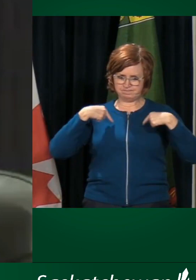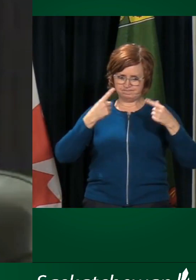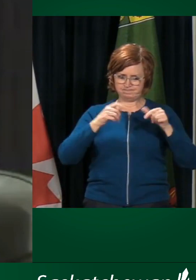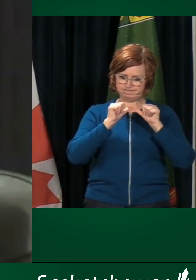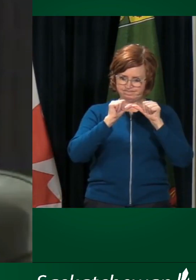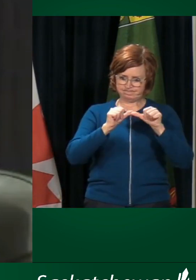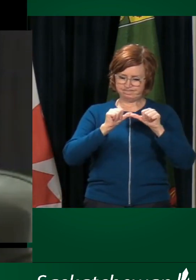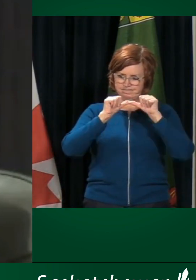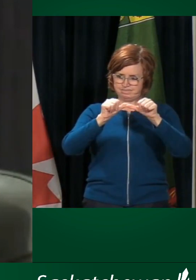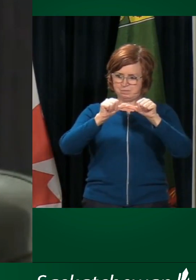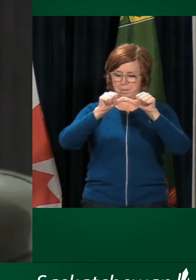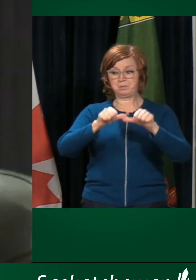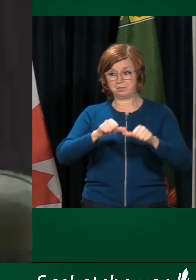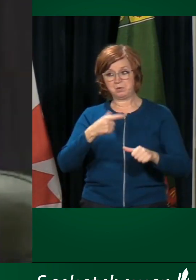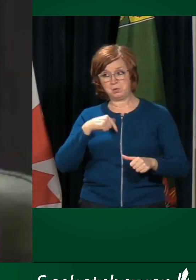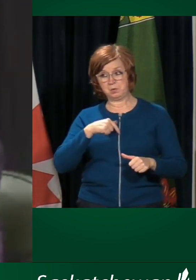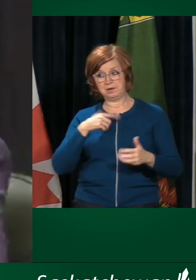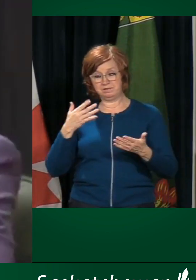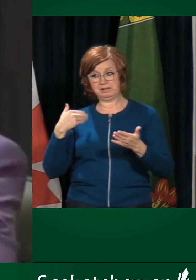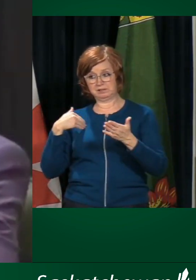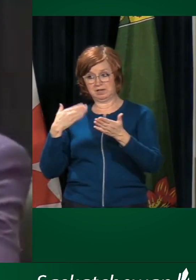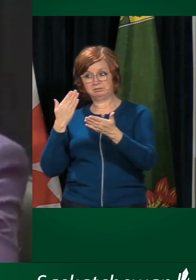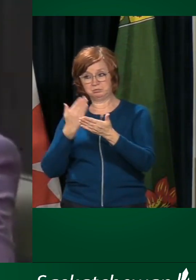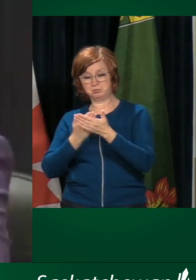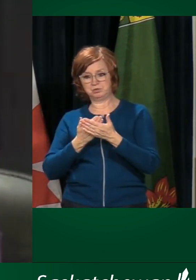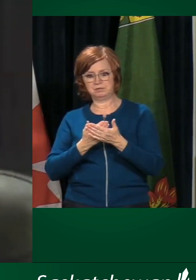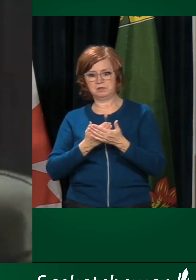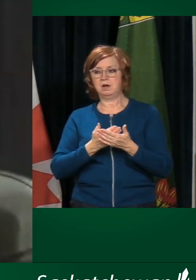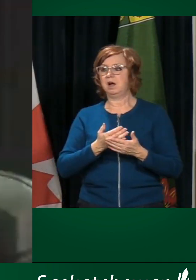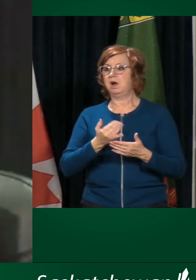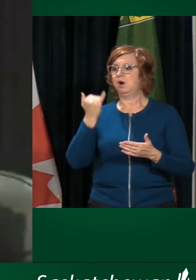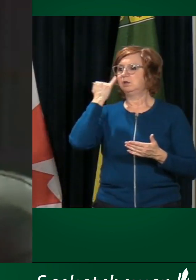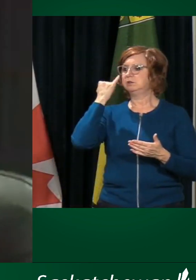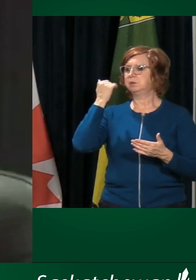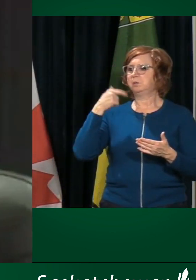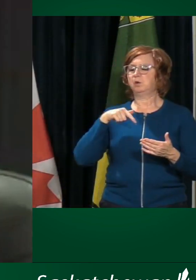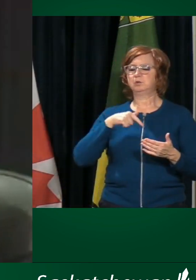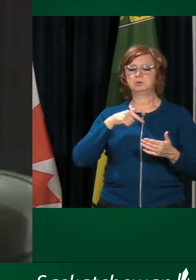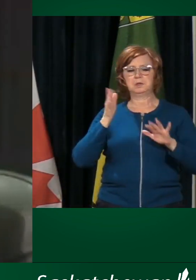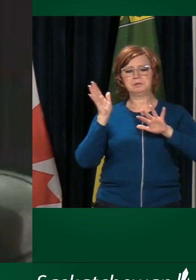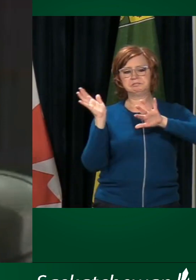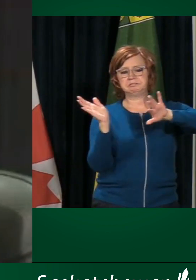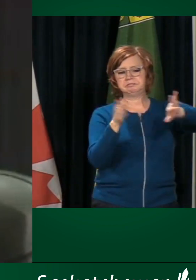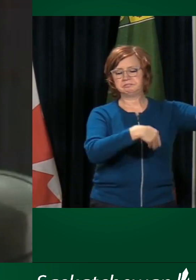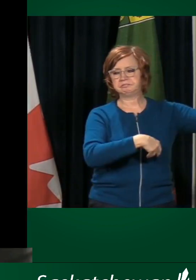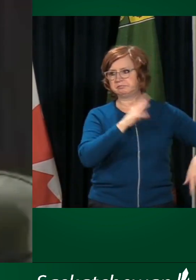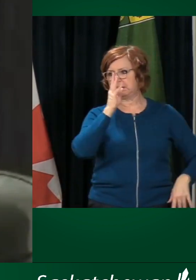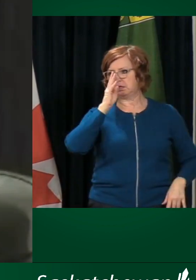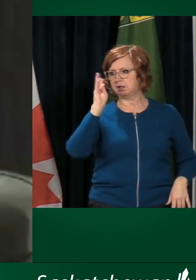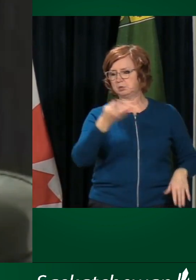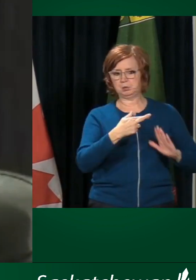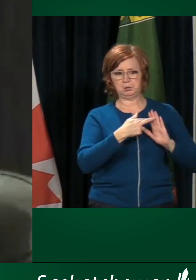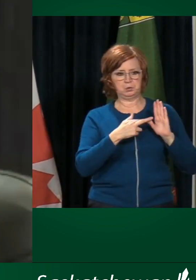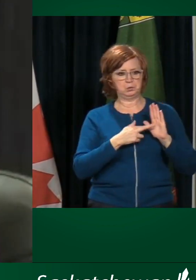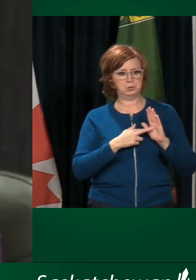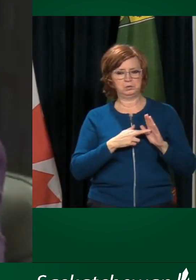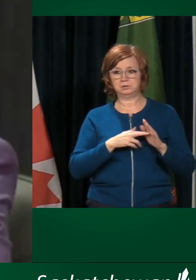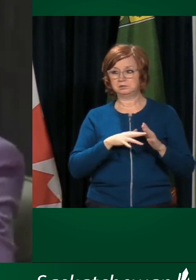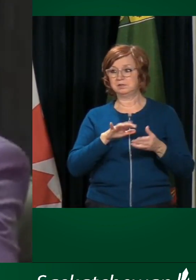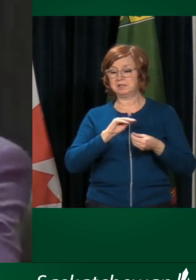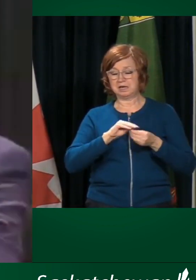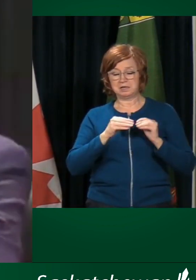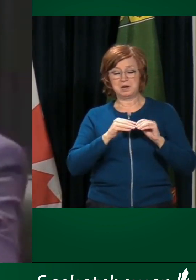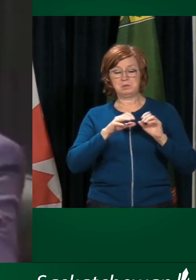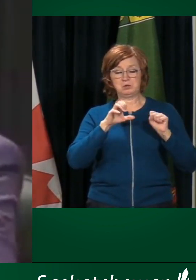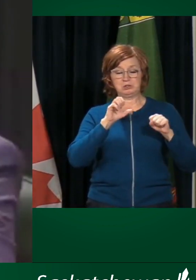But we do know from the modeling, if you withdraw, for example, a major component of public health orders or public distancing,